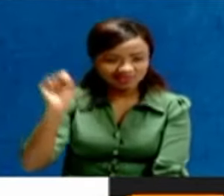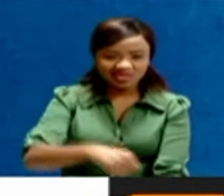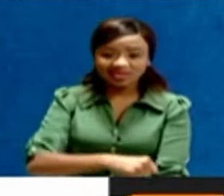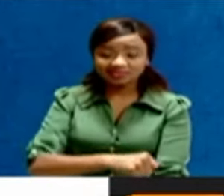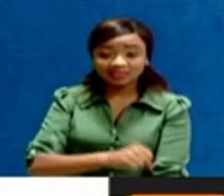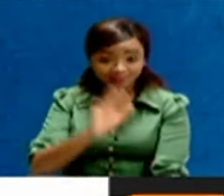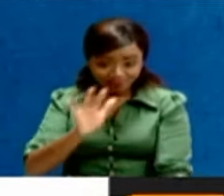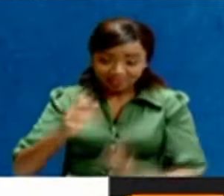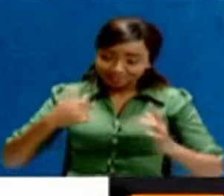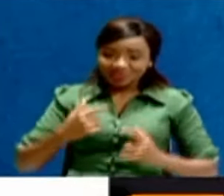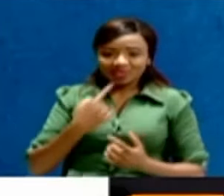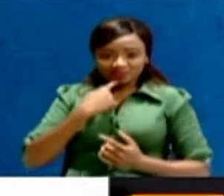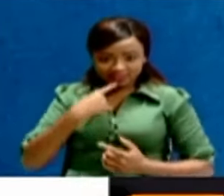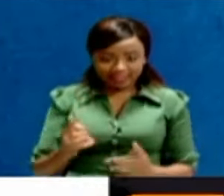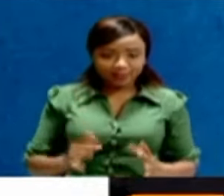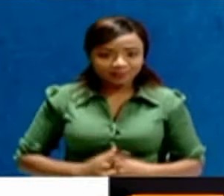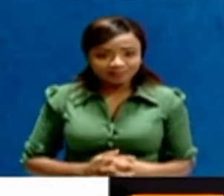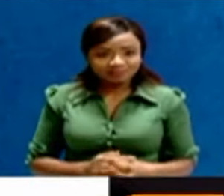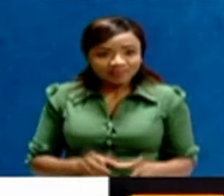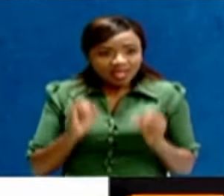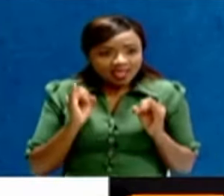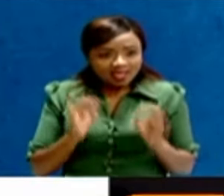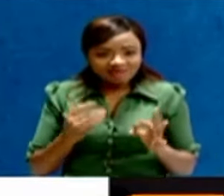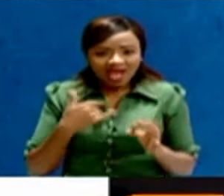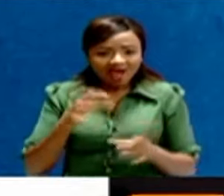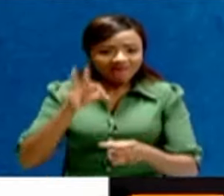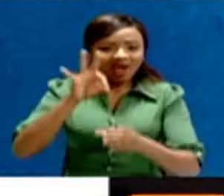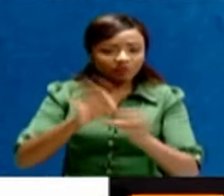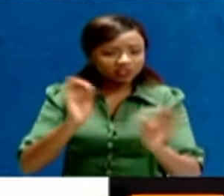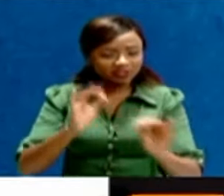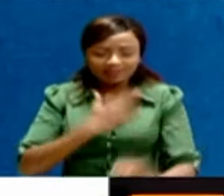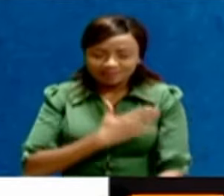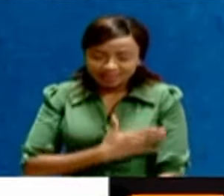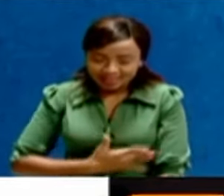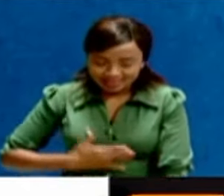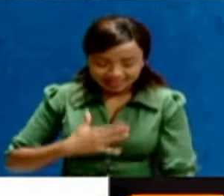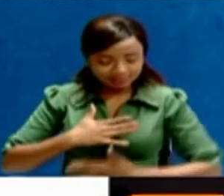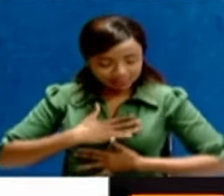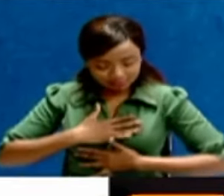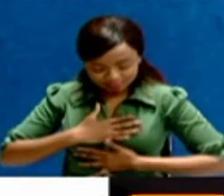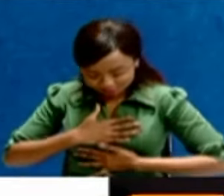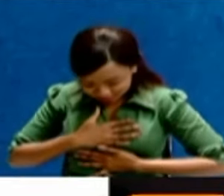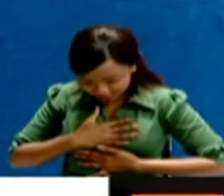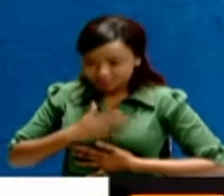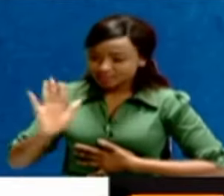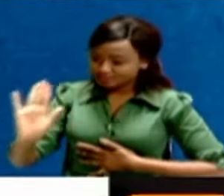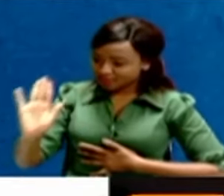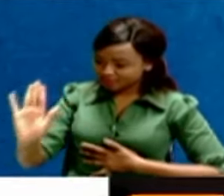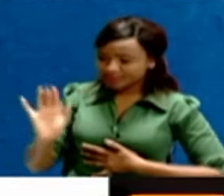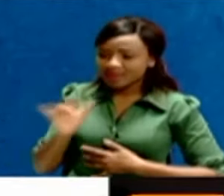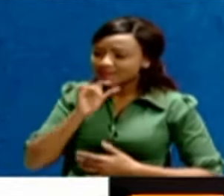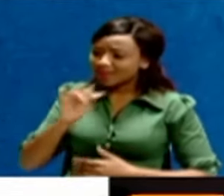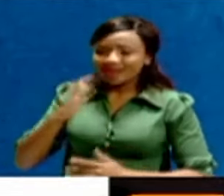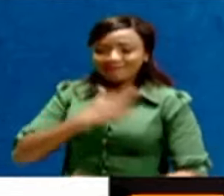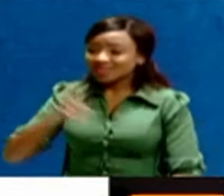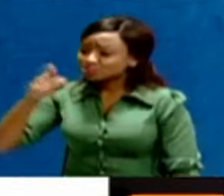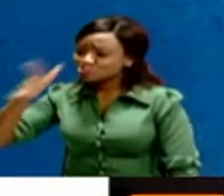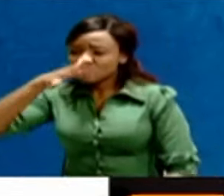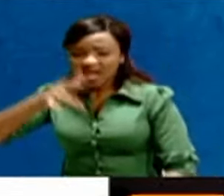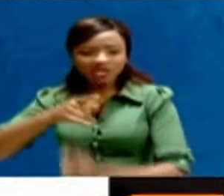Let me tell you, Wahiga, if we did not have a vote, and please, with all due respect, Senator Kang'ata, do not